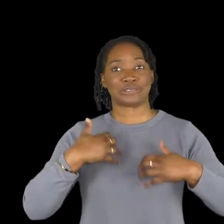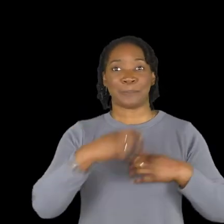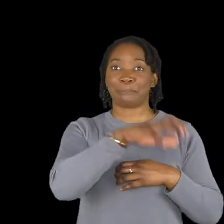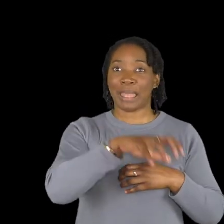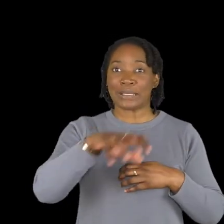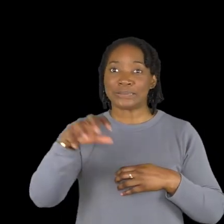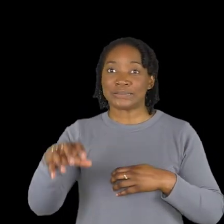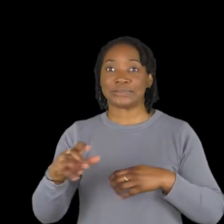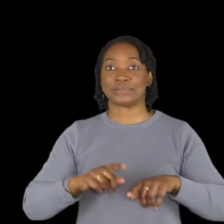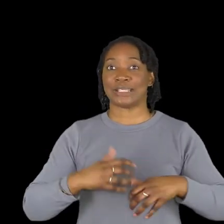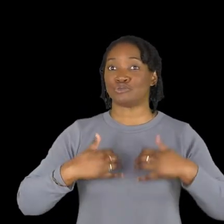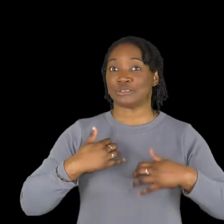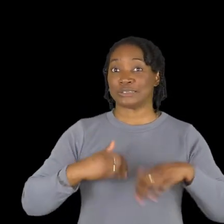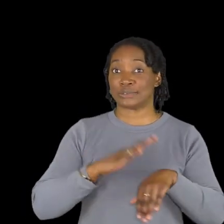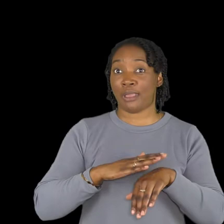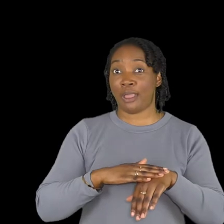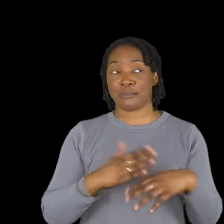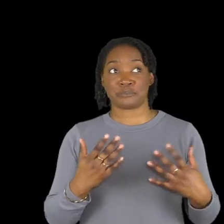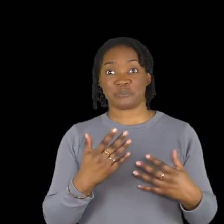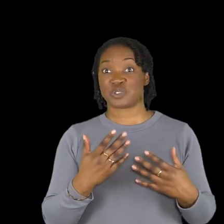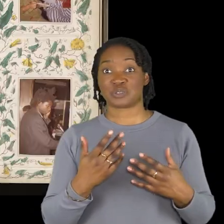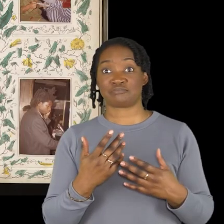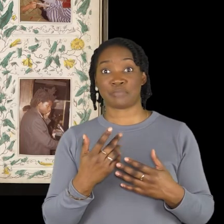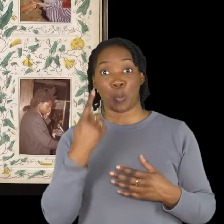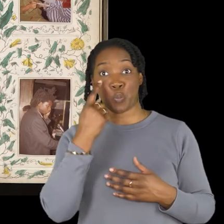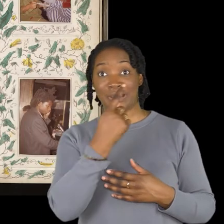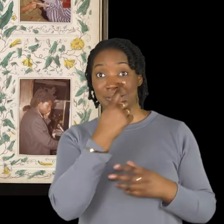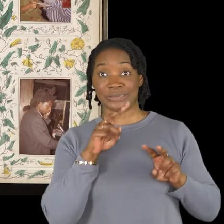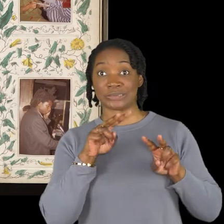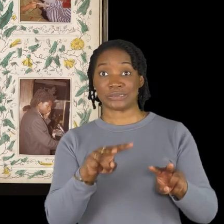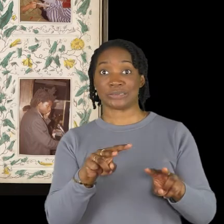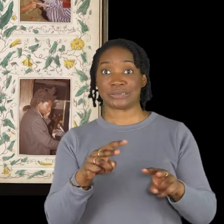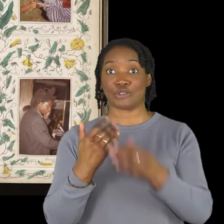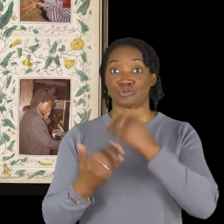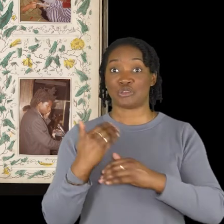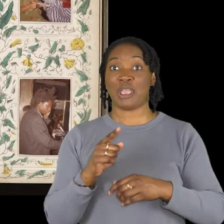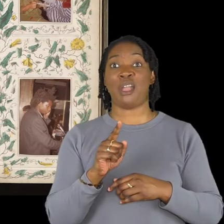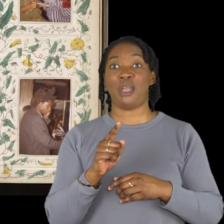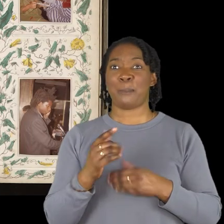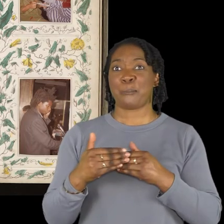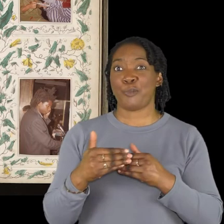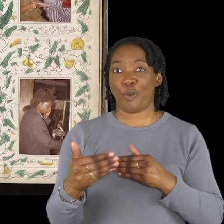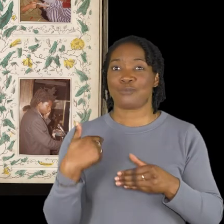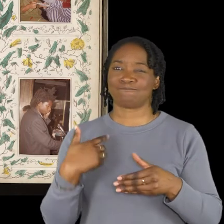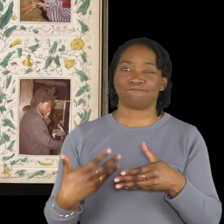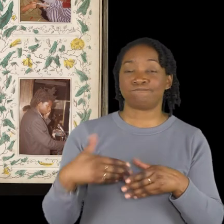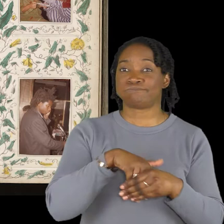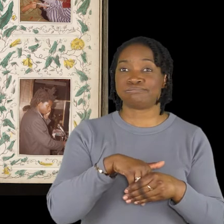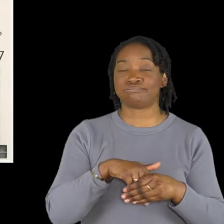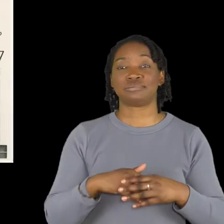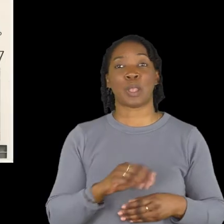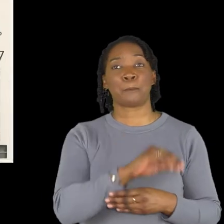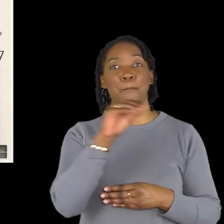interesting times, and to do more than just witness history, but be part of it.